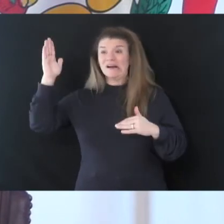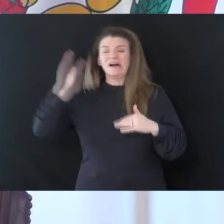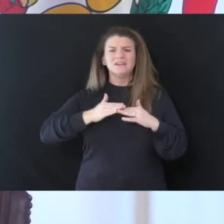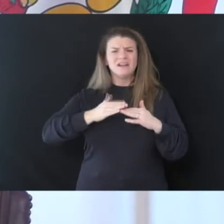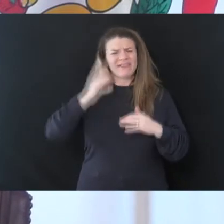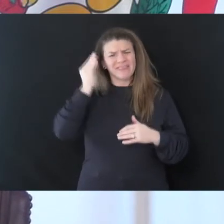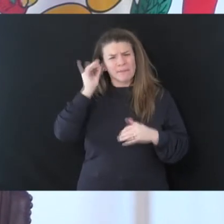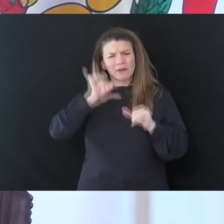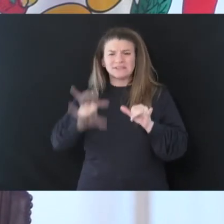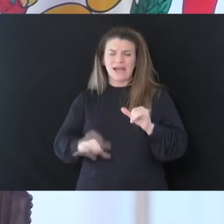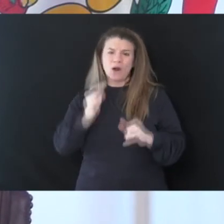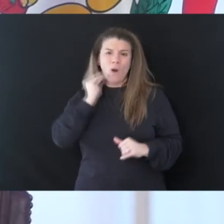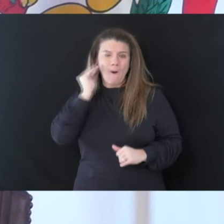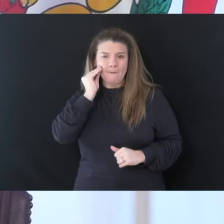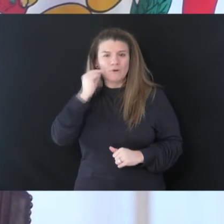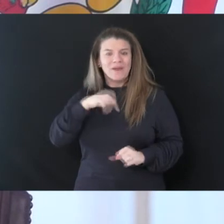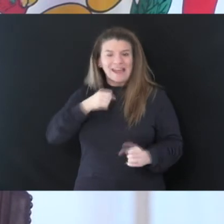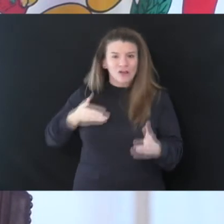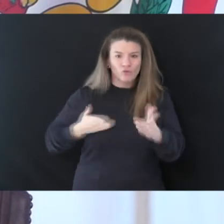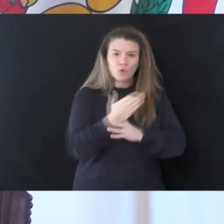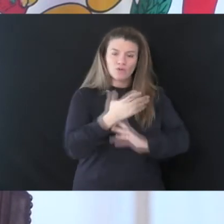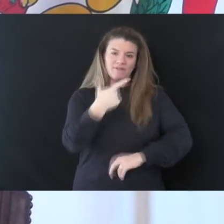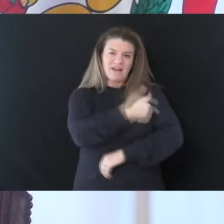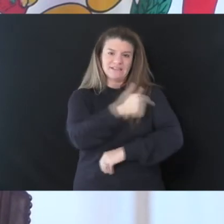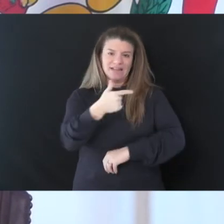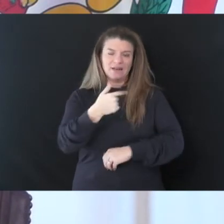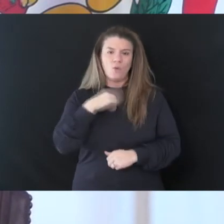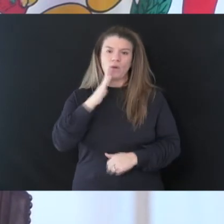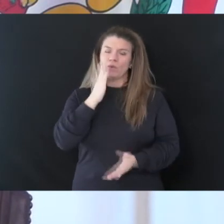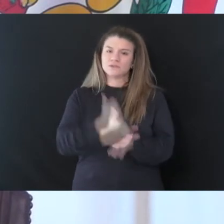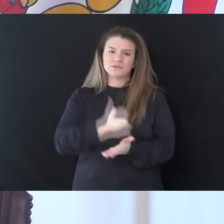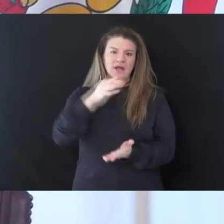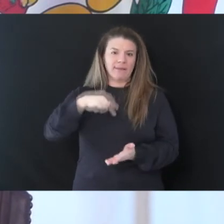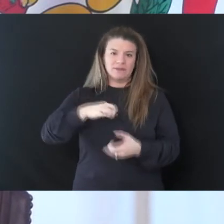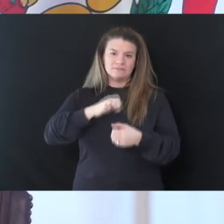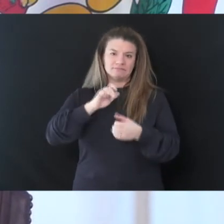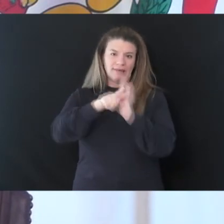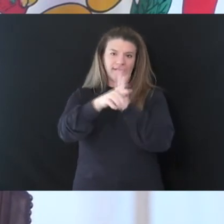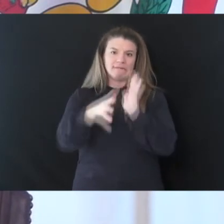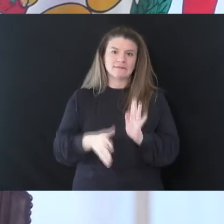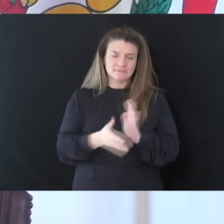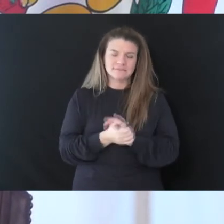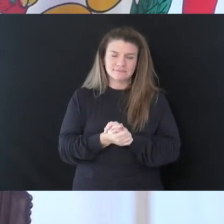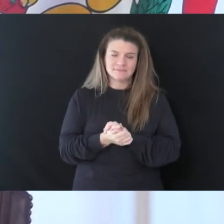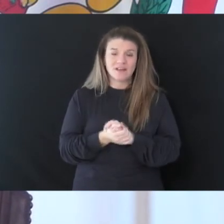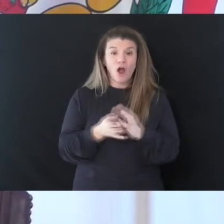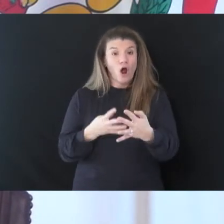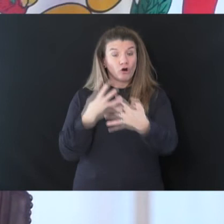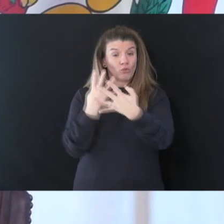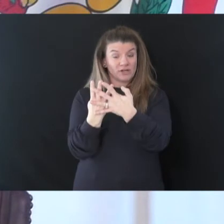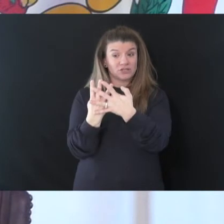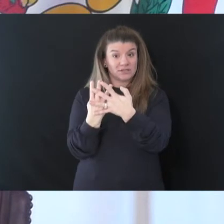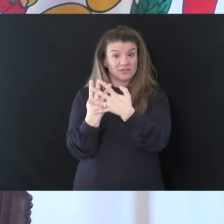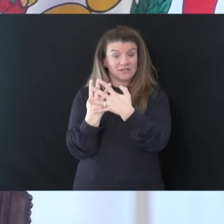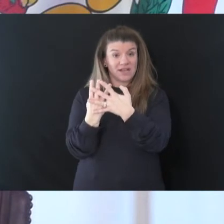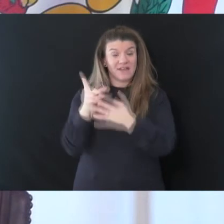Let's get through this vaccine stuff and we'll stop this dreaded killer. Our corrections are,